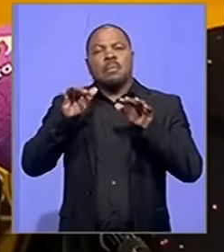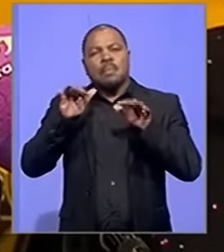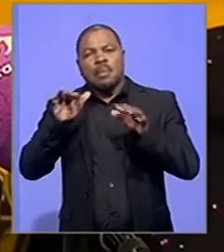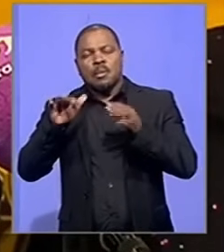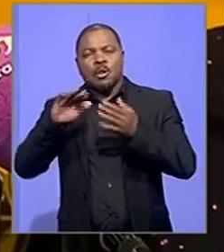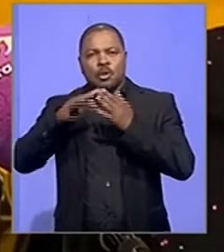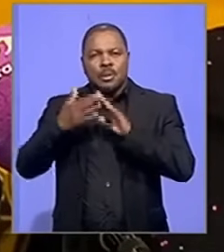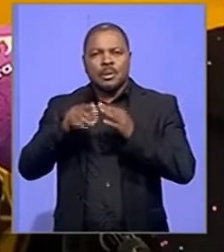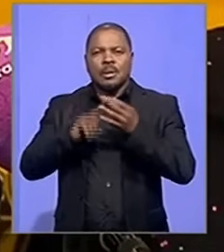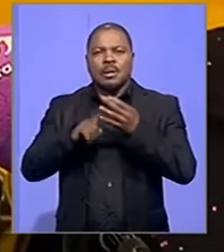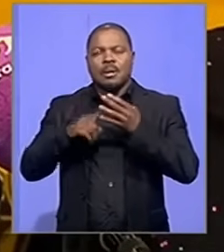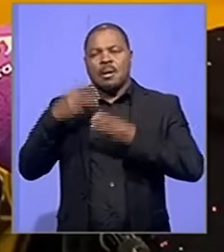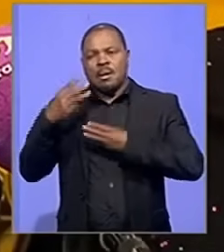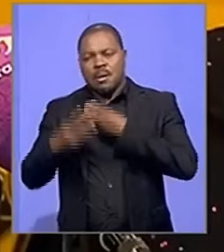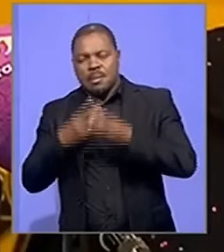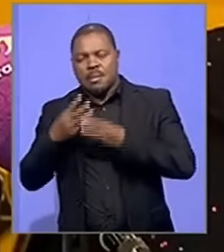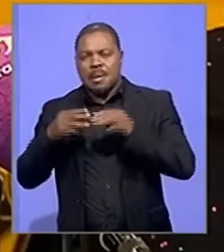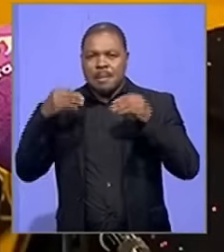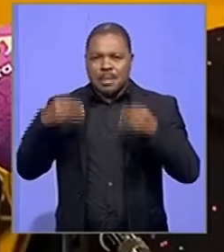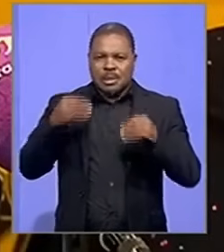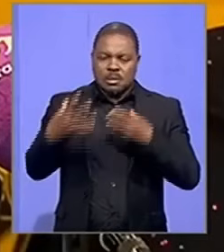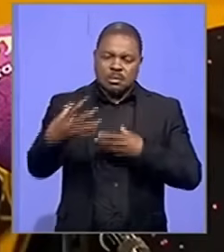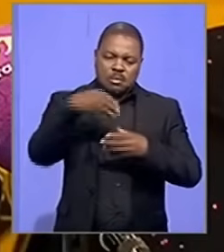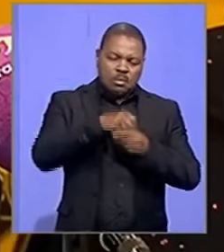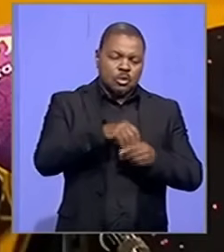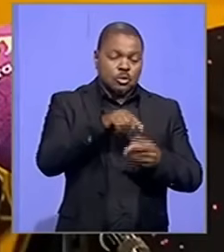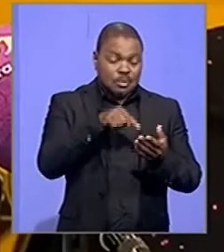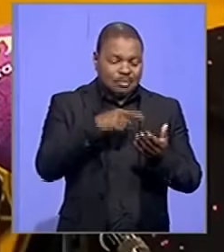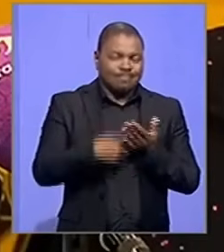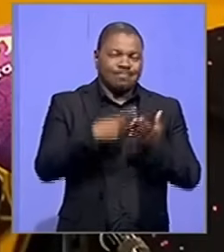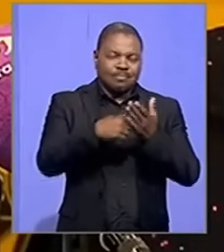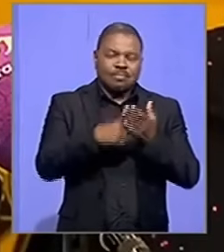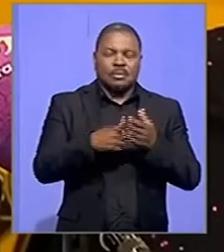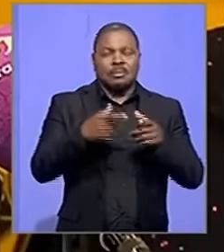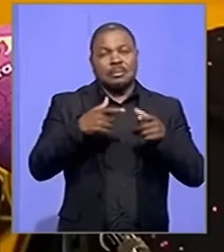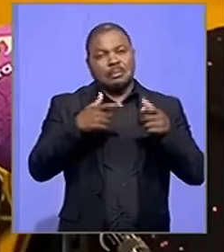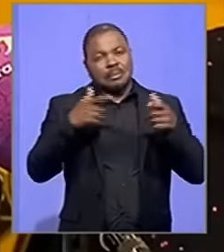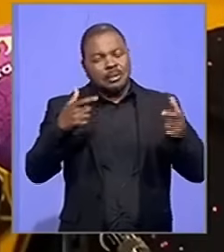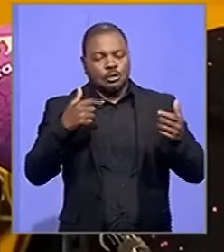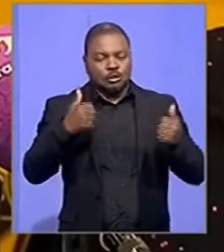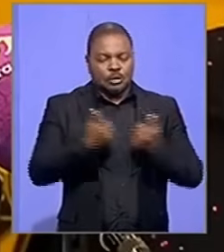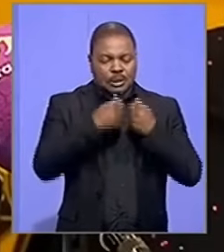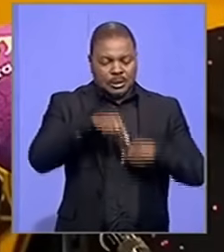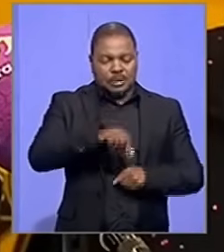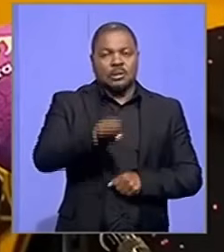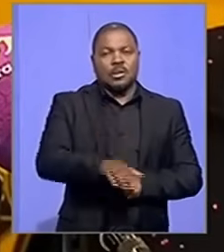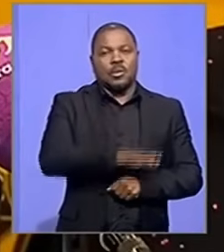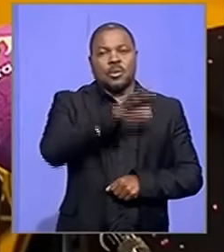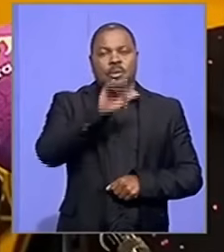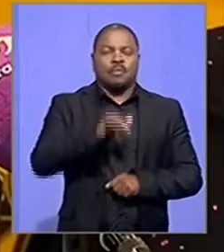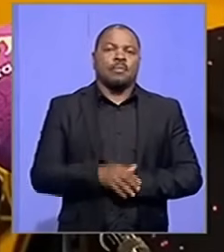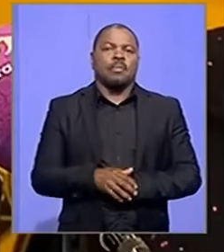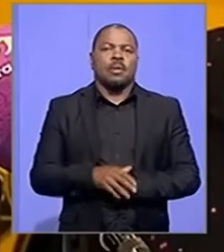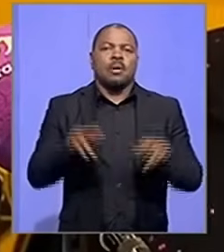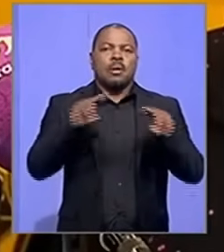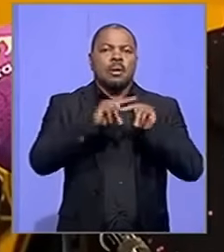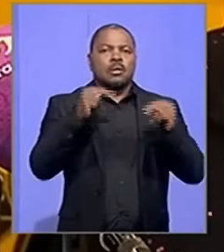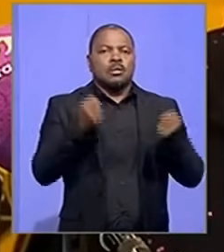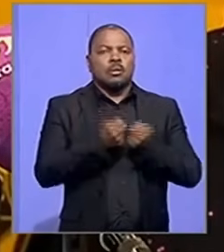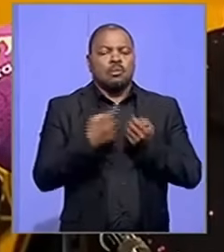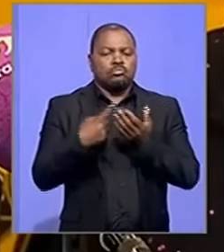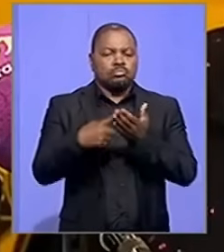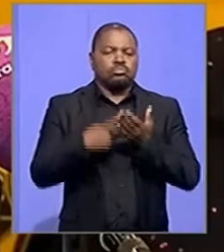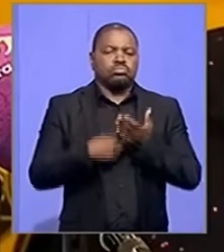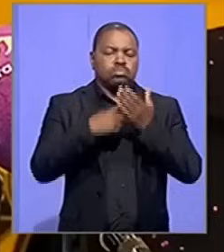business, and other sectors to discuss critical challenges facing the nation. The national dialogue